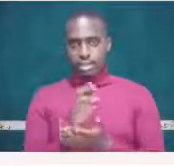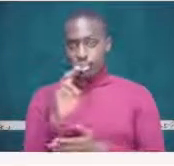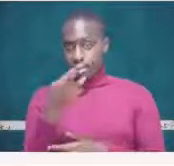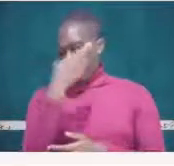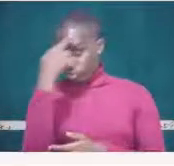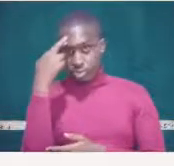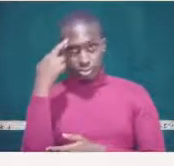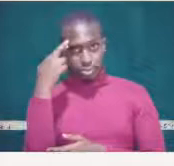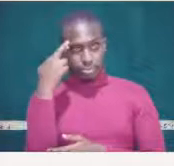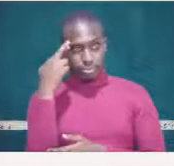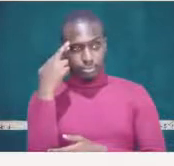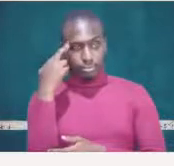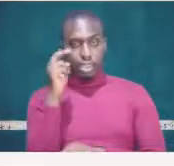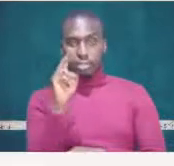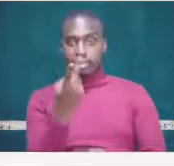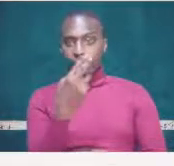reason